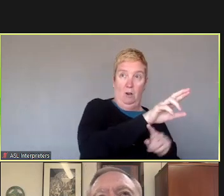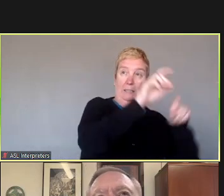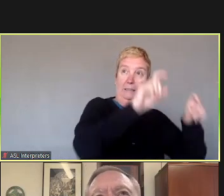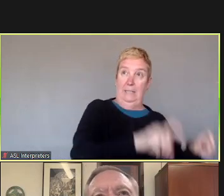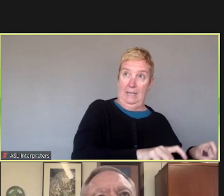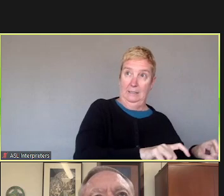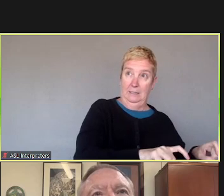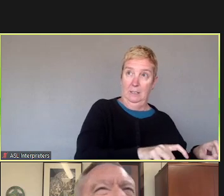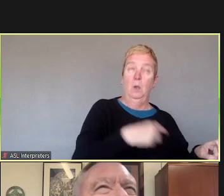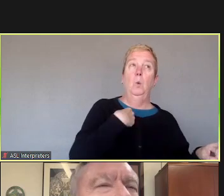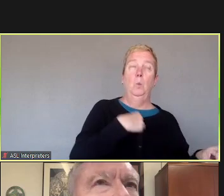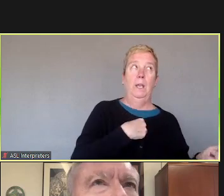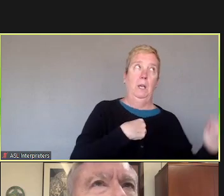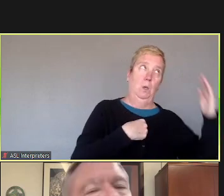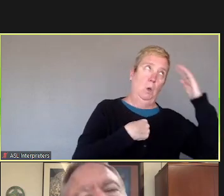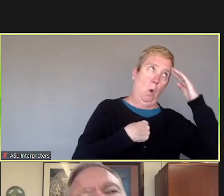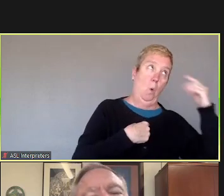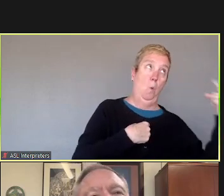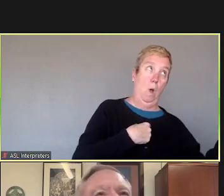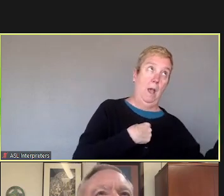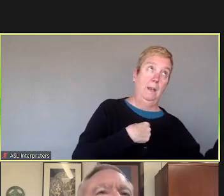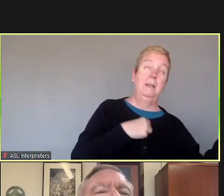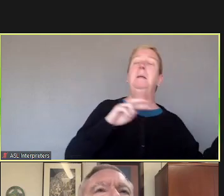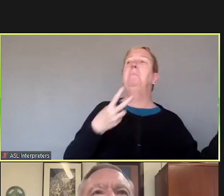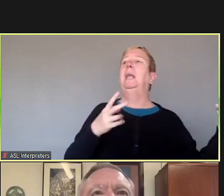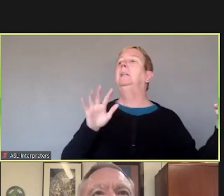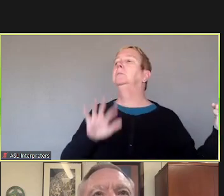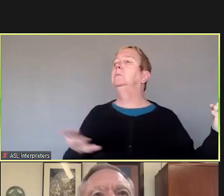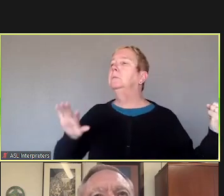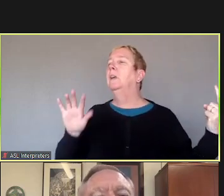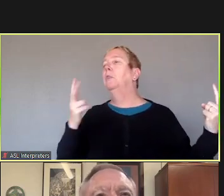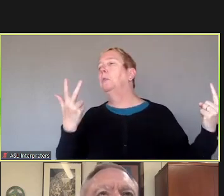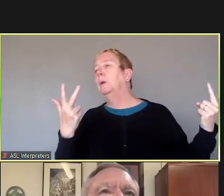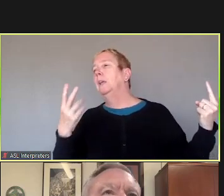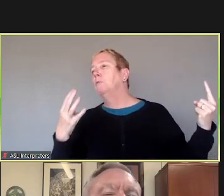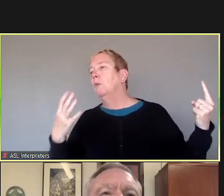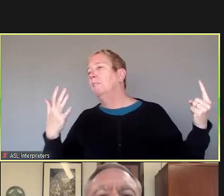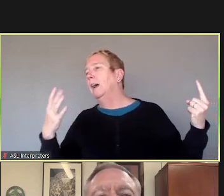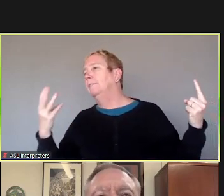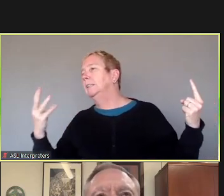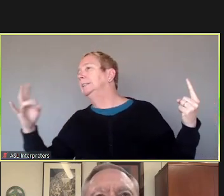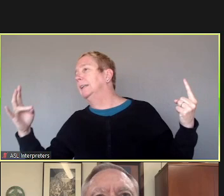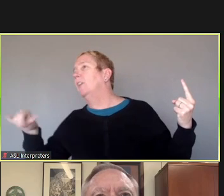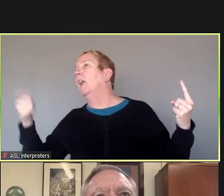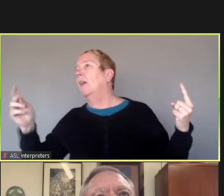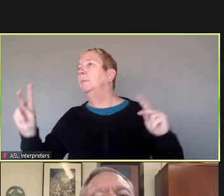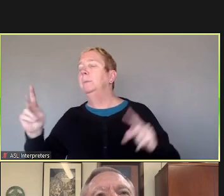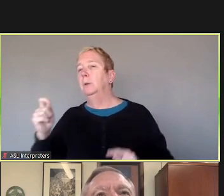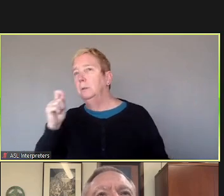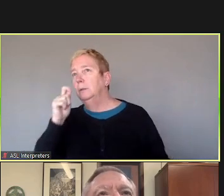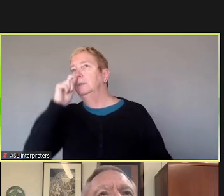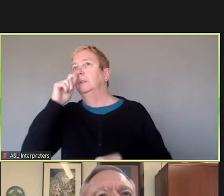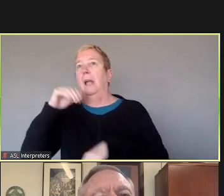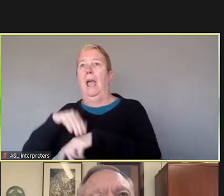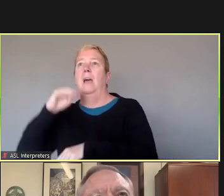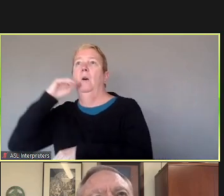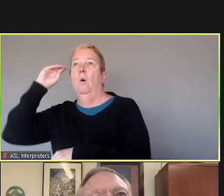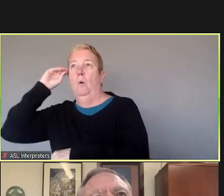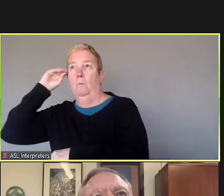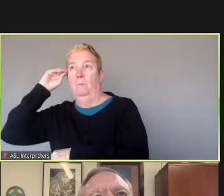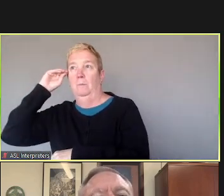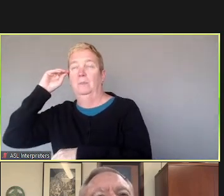there are, and we don't know the exact number, let's just say 3 to 7 additional people being diagnosed with COVID based on a home